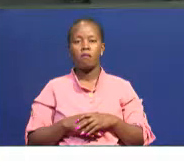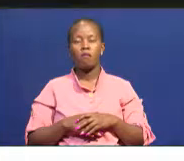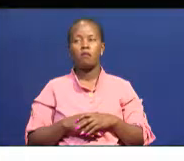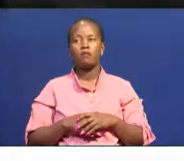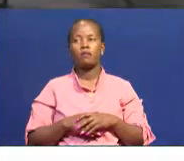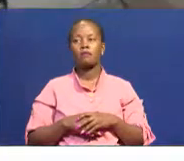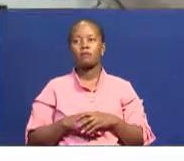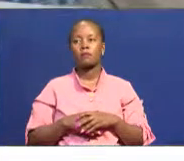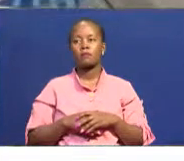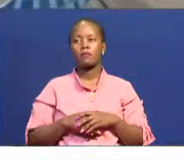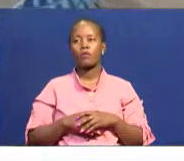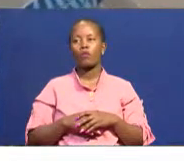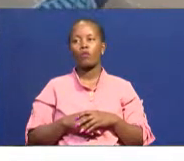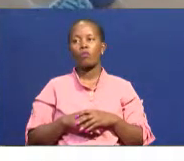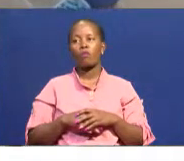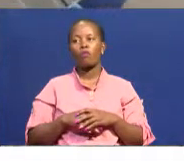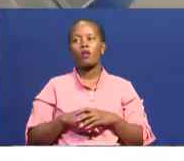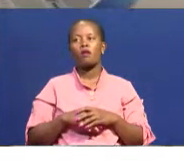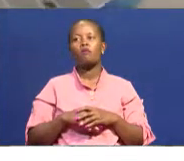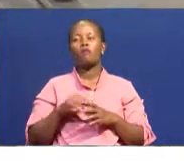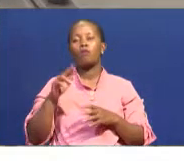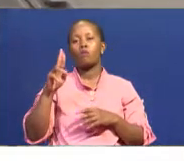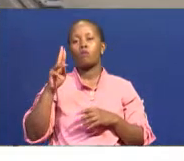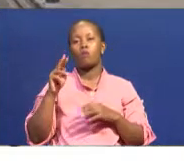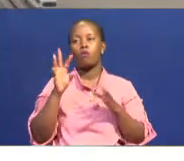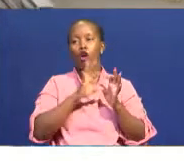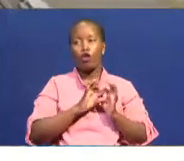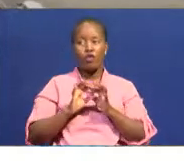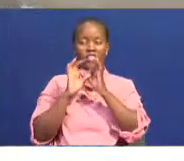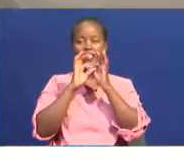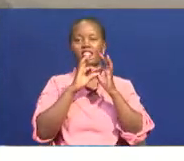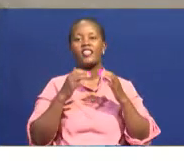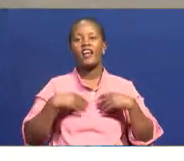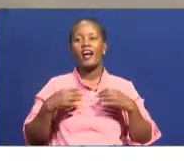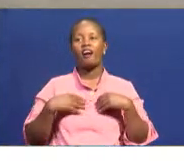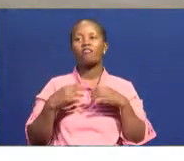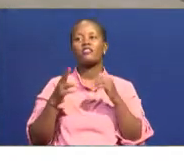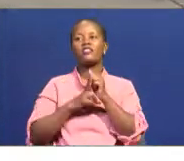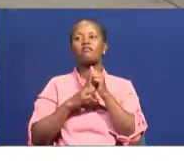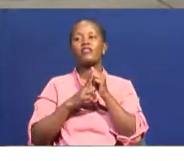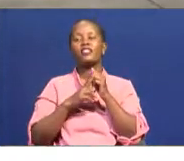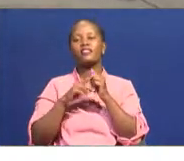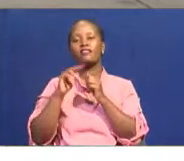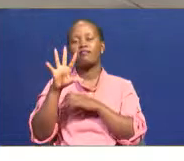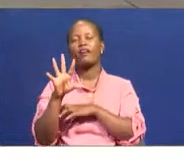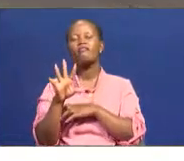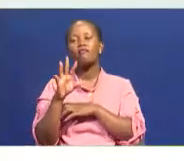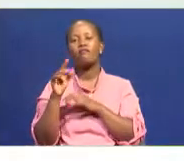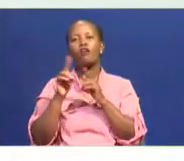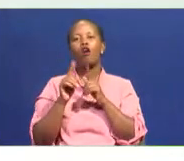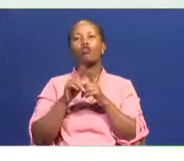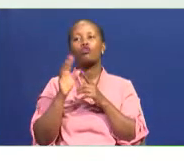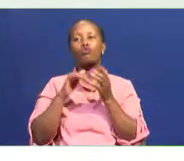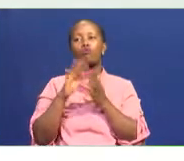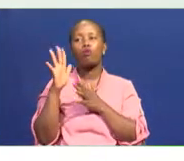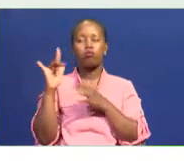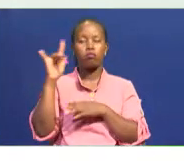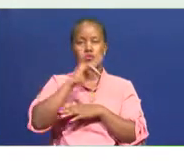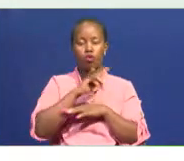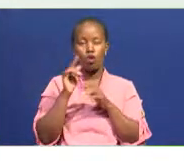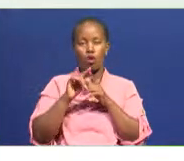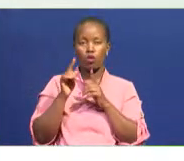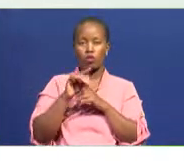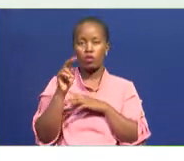United has 79 Boeing 737 MAX 9s in its fleet, more than any of its rivals, and second only to Alaska